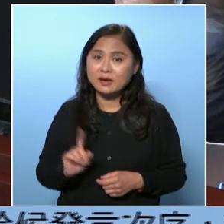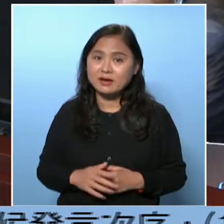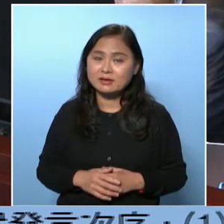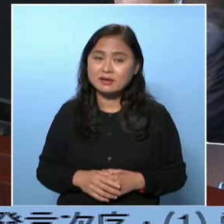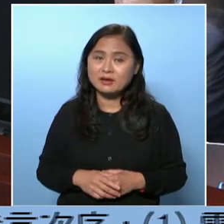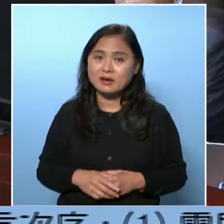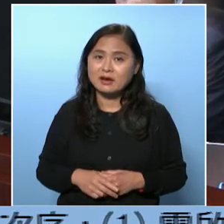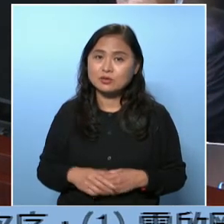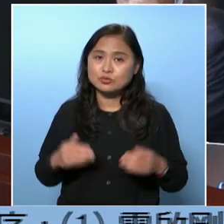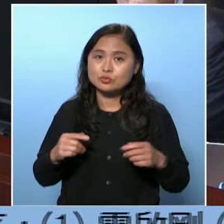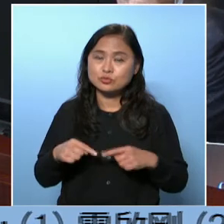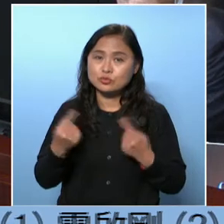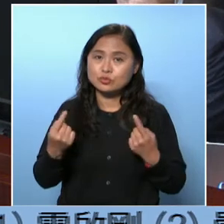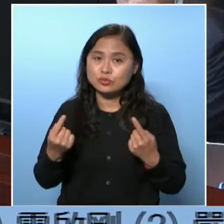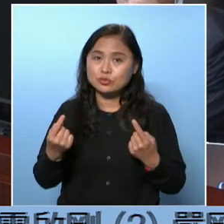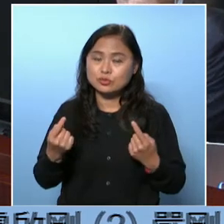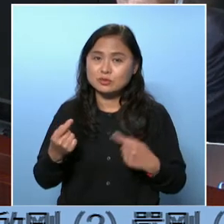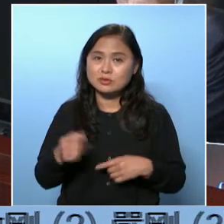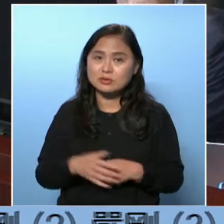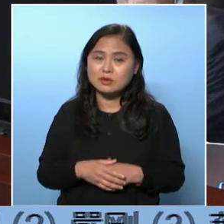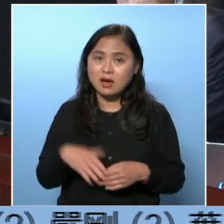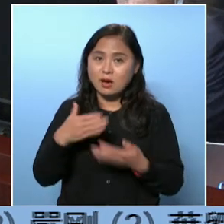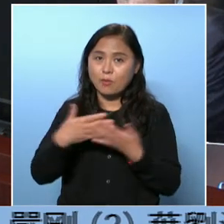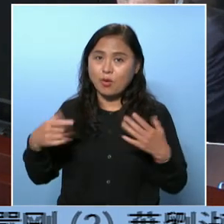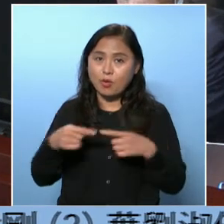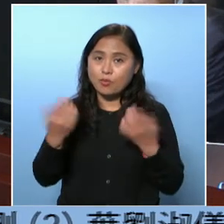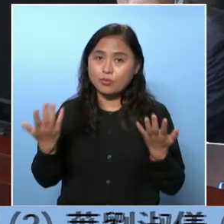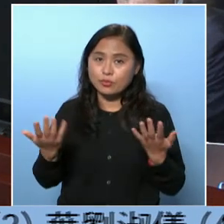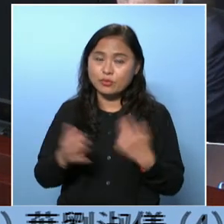You are offline now, Mr. Chiu.